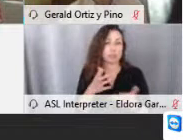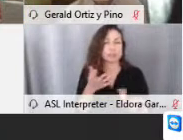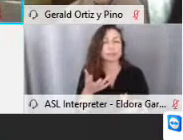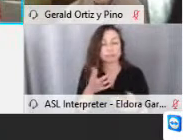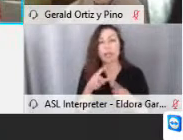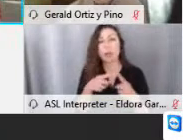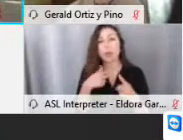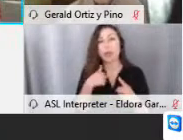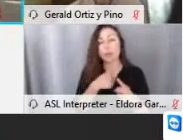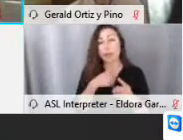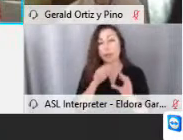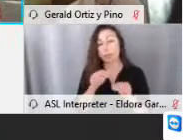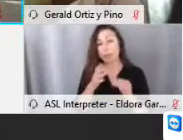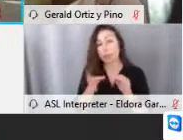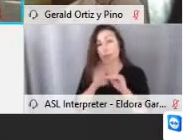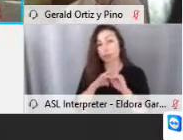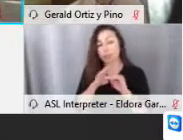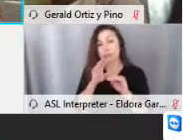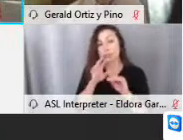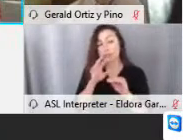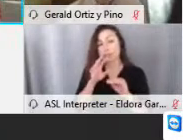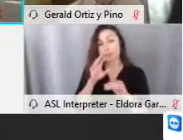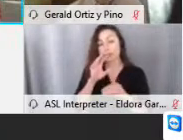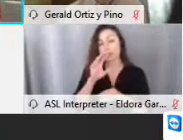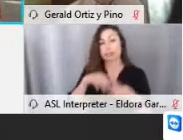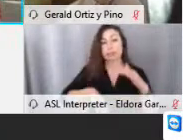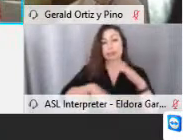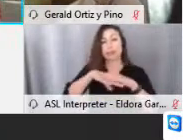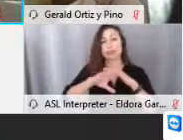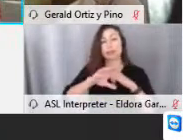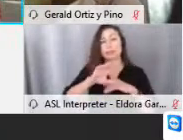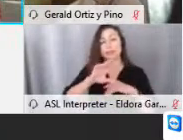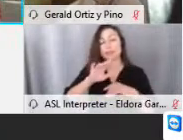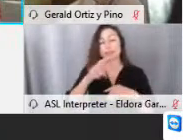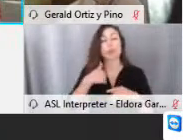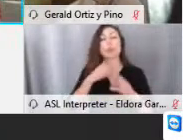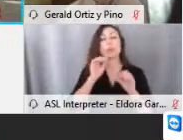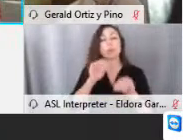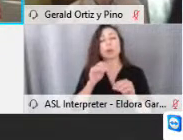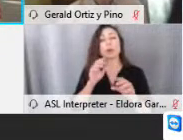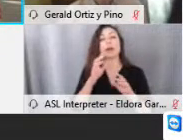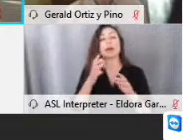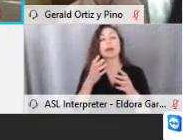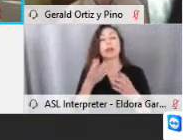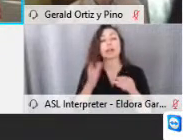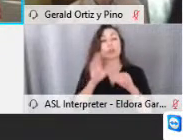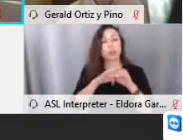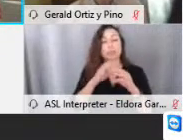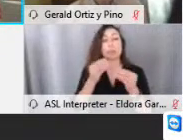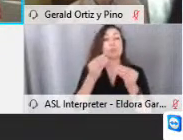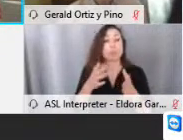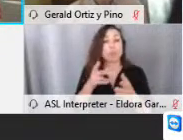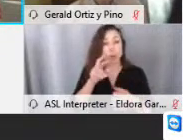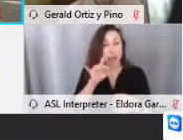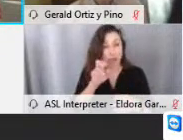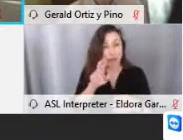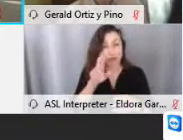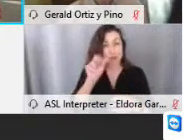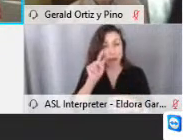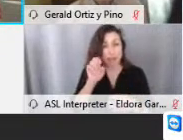when we put these increased when we put the increased provider rates in place